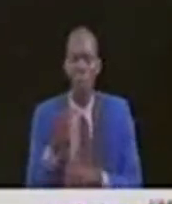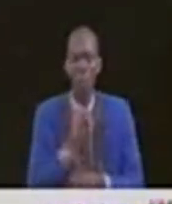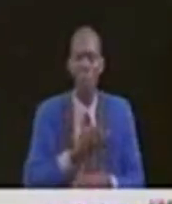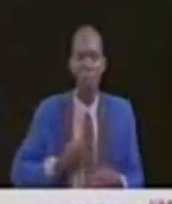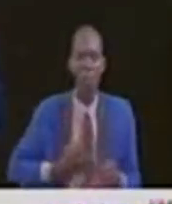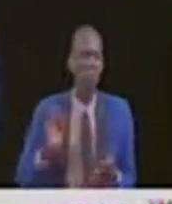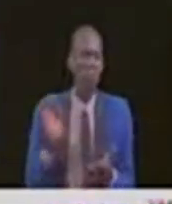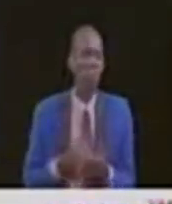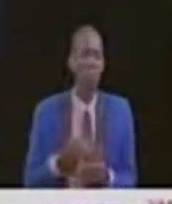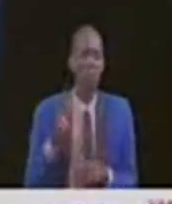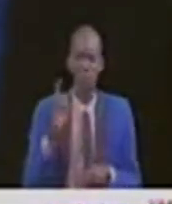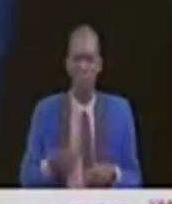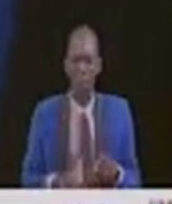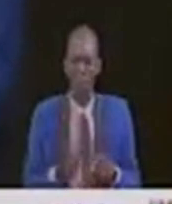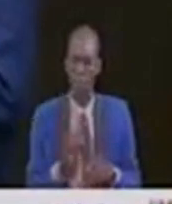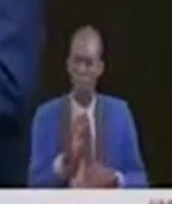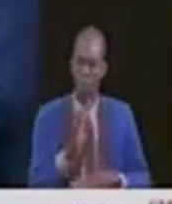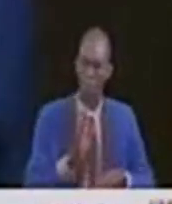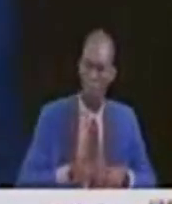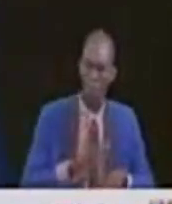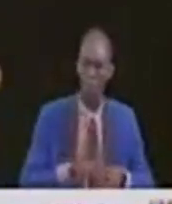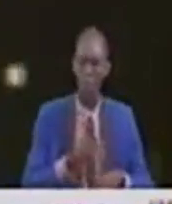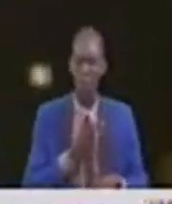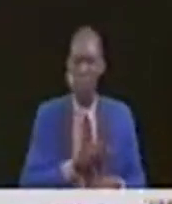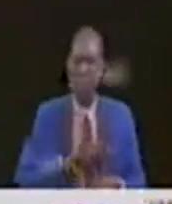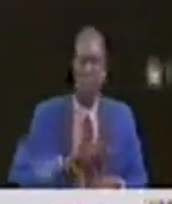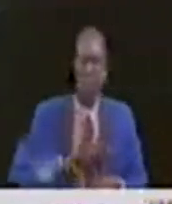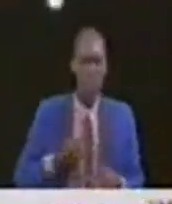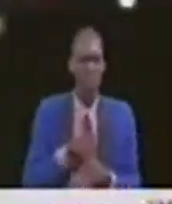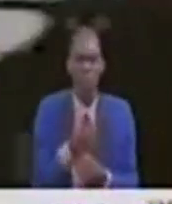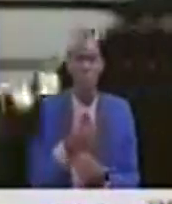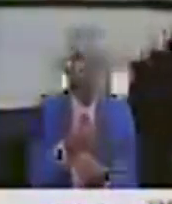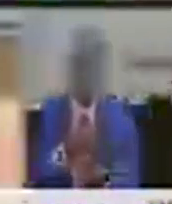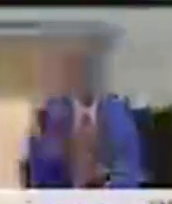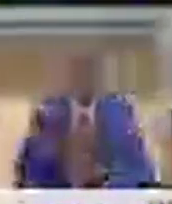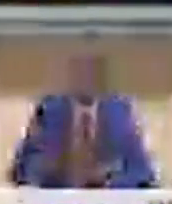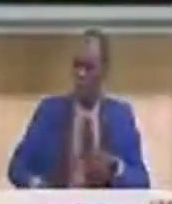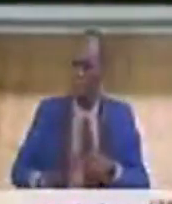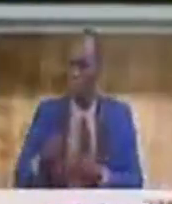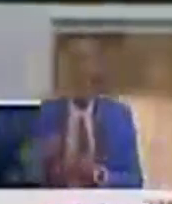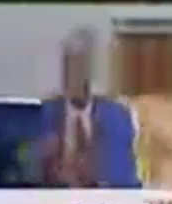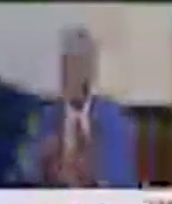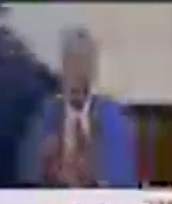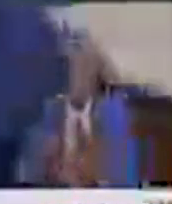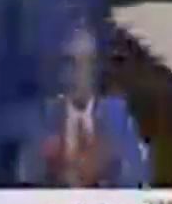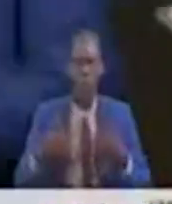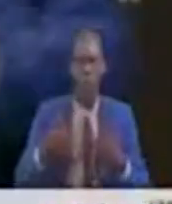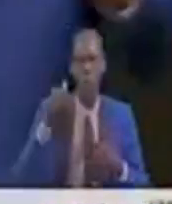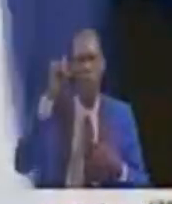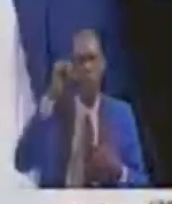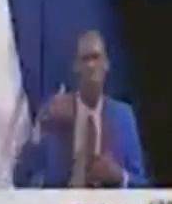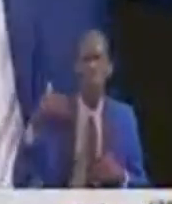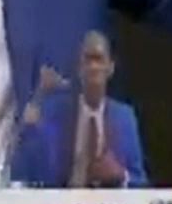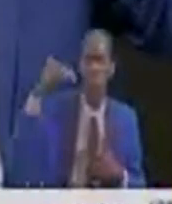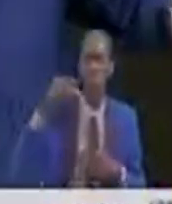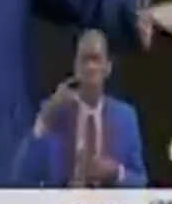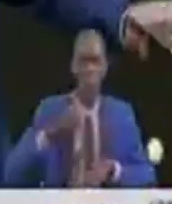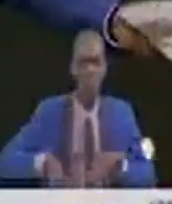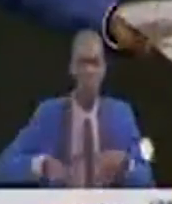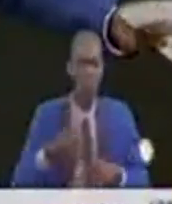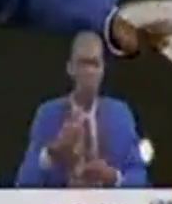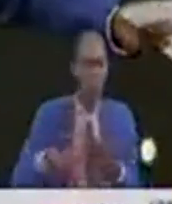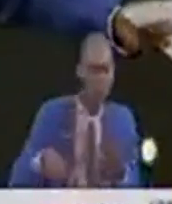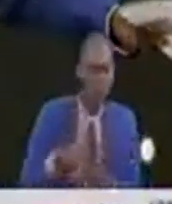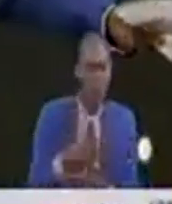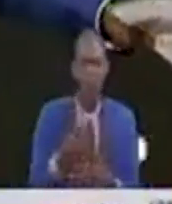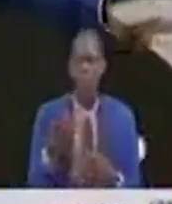They cannot watch over members anymore. They cannot watch over the youth, over the adult, over the workers, full-time